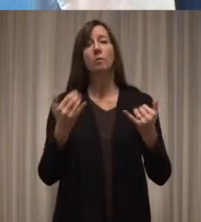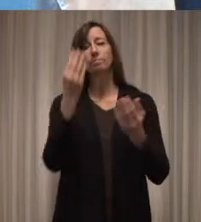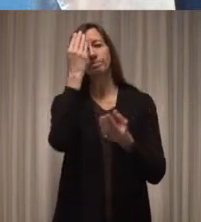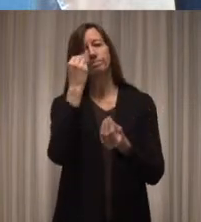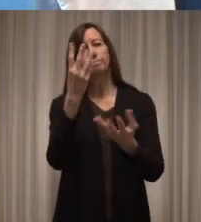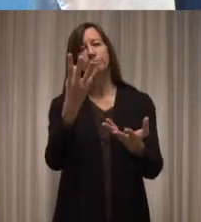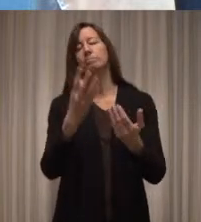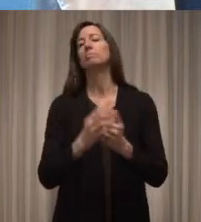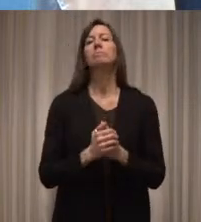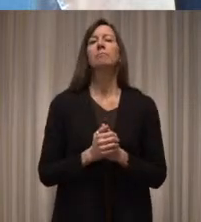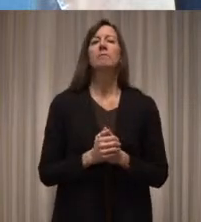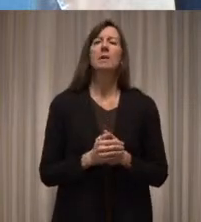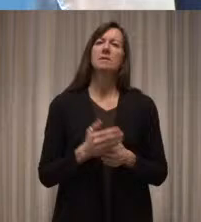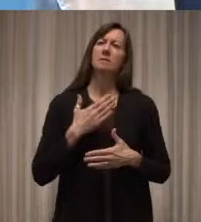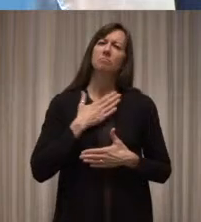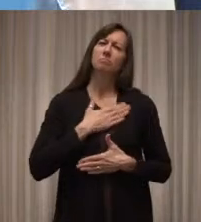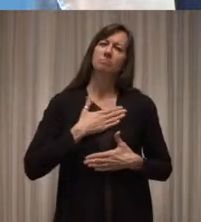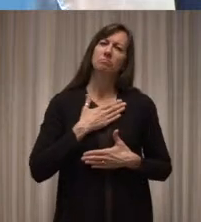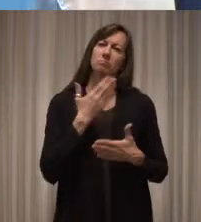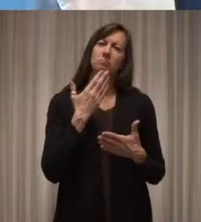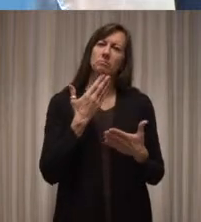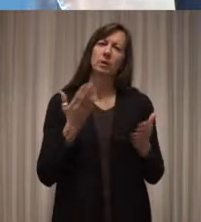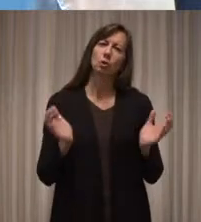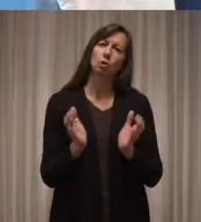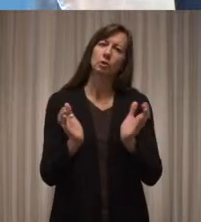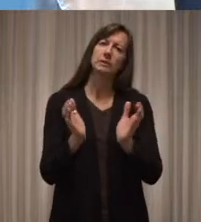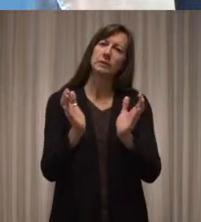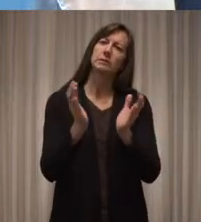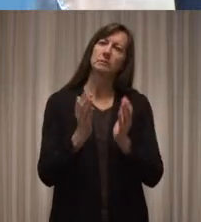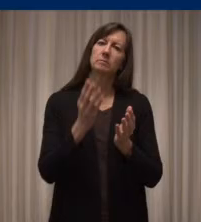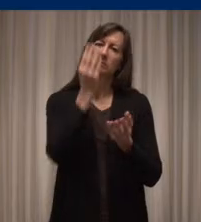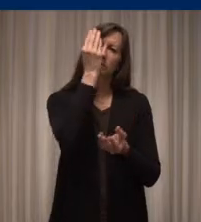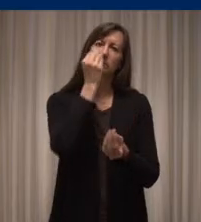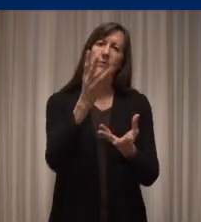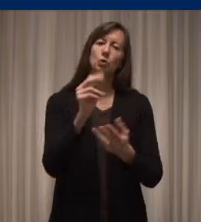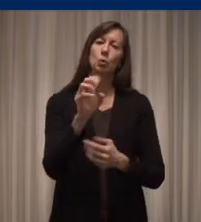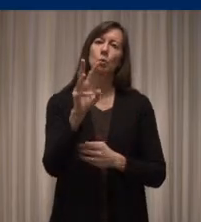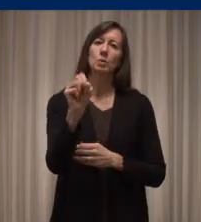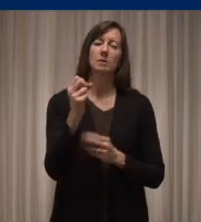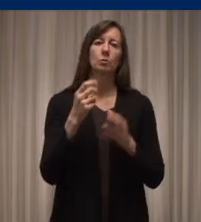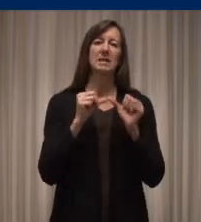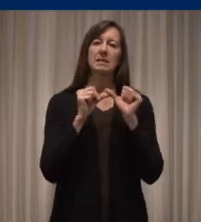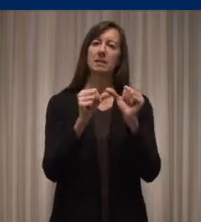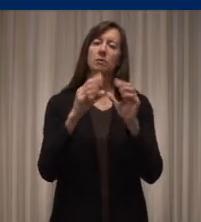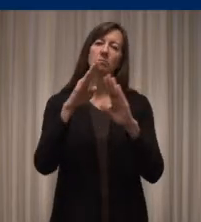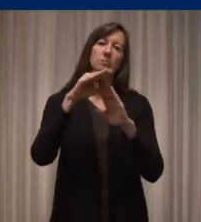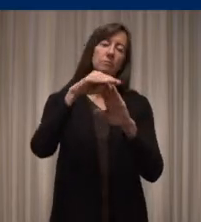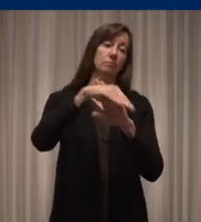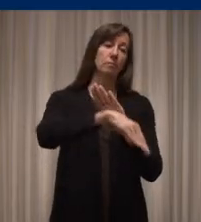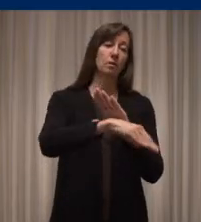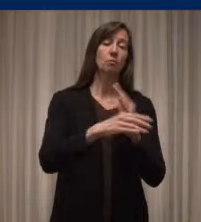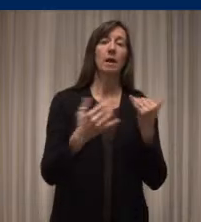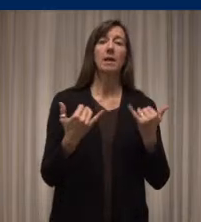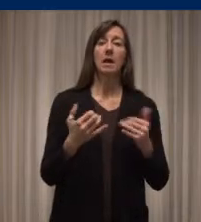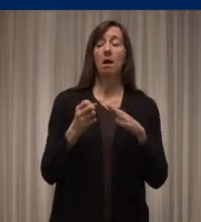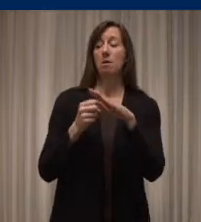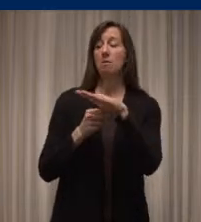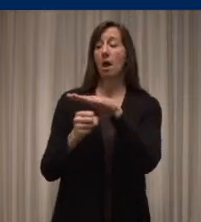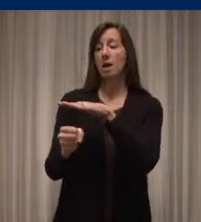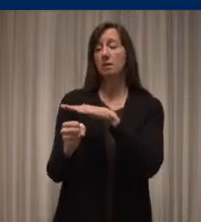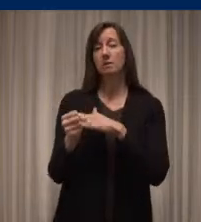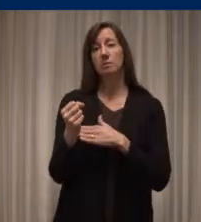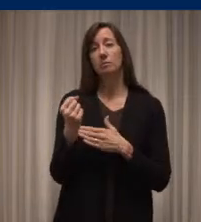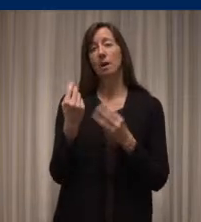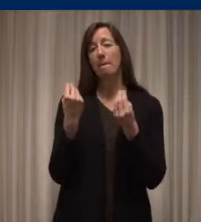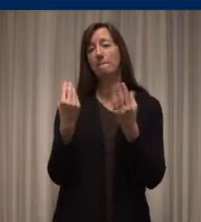encouraging news here. We continue to see a decline. We are now at 13 hospitalized currently in Ulster